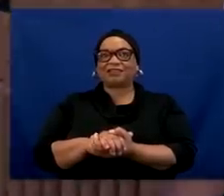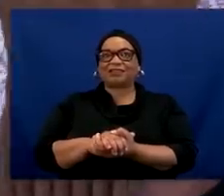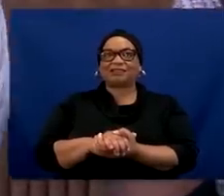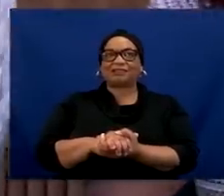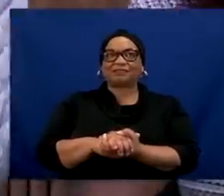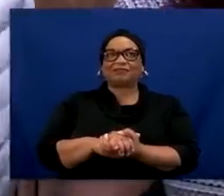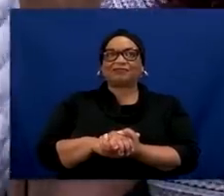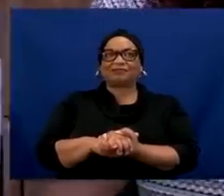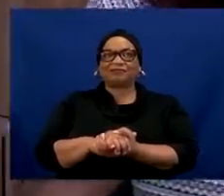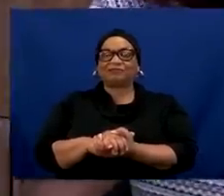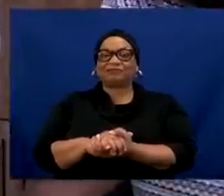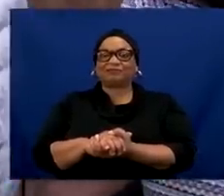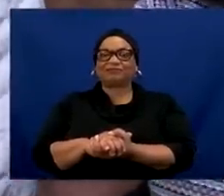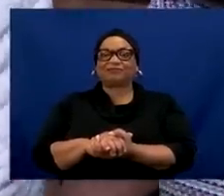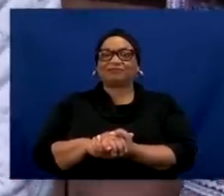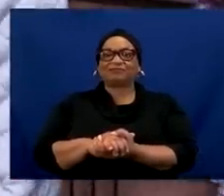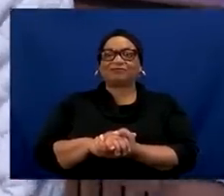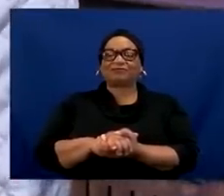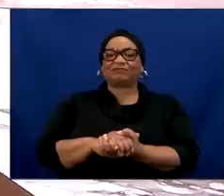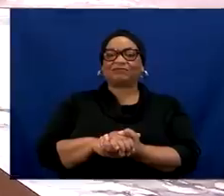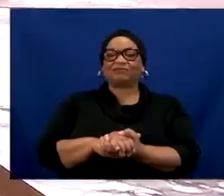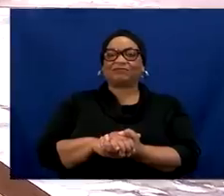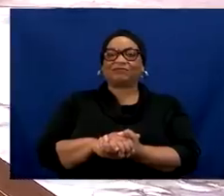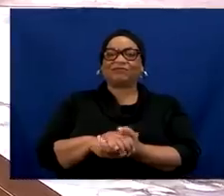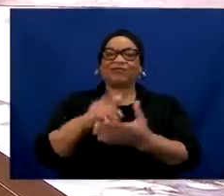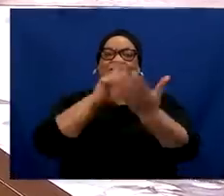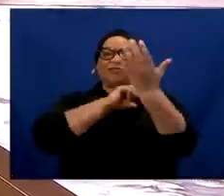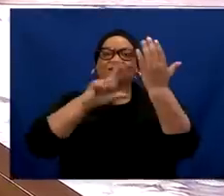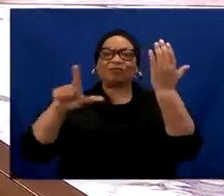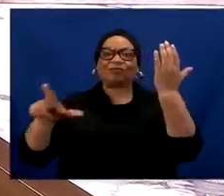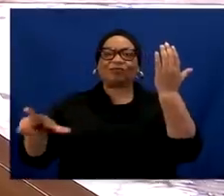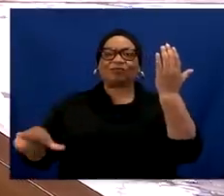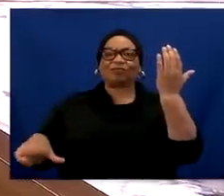else? Who else? We're going to sing it one more time. Lord, I believe.